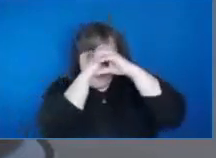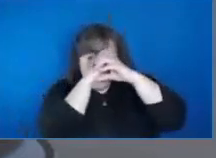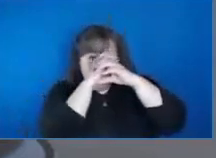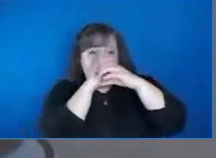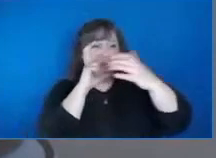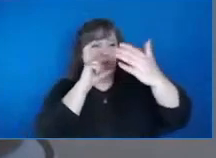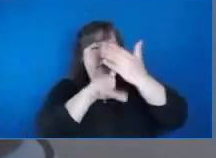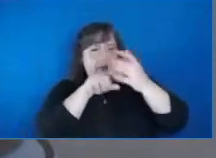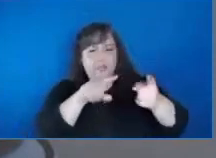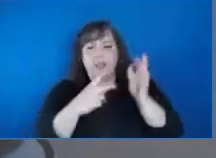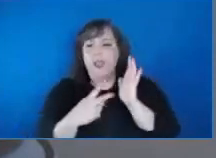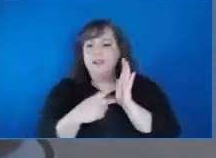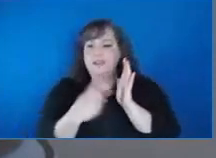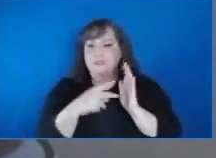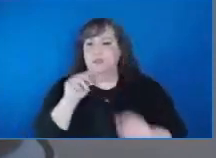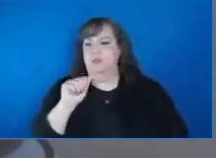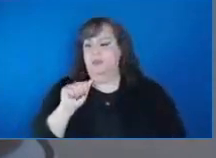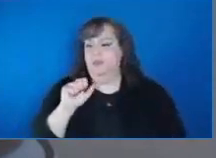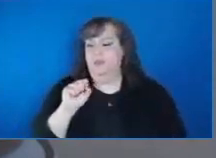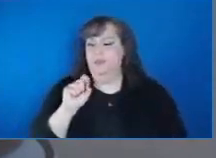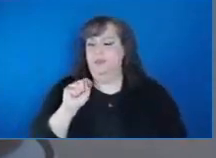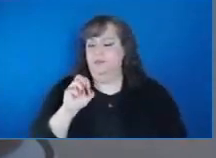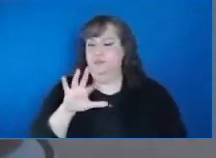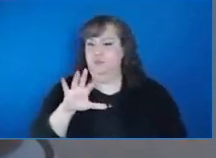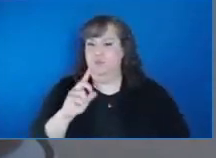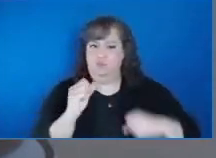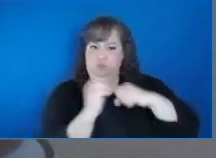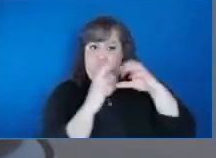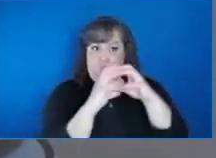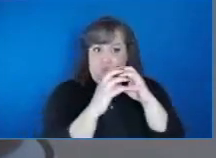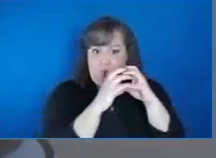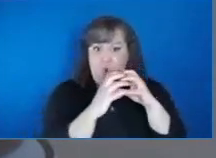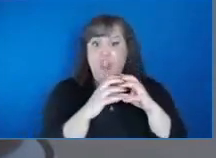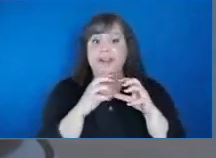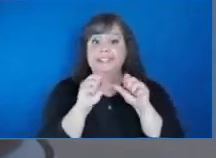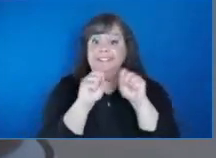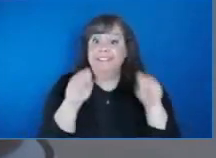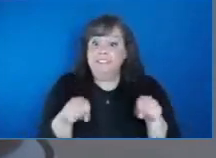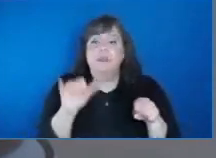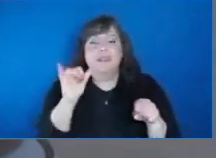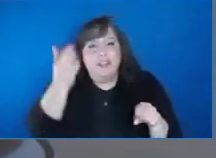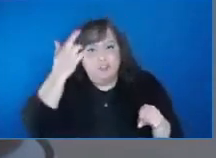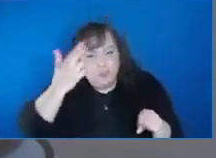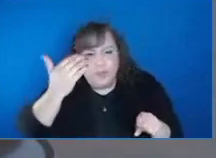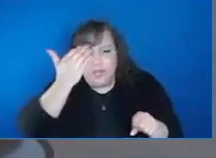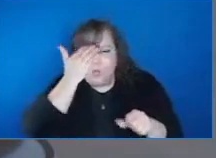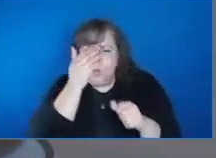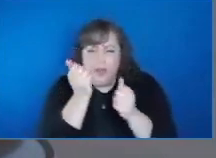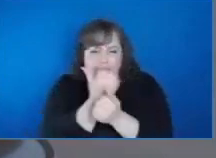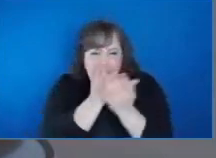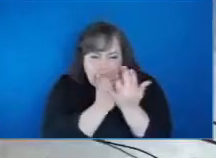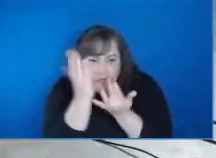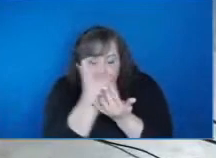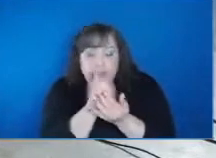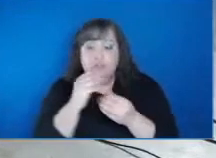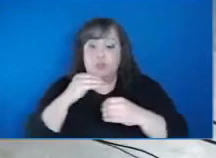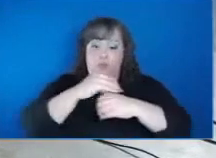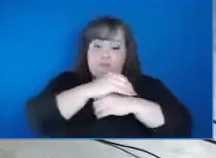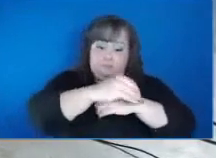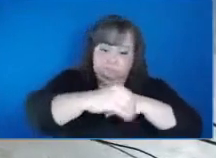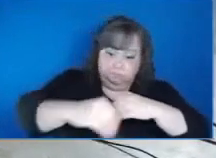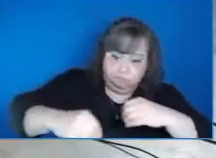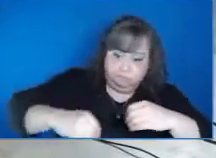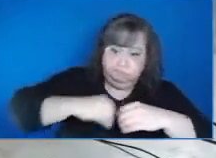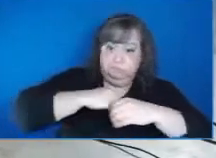double asteroid system and know this, and that's why they've gotten this down really precisely. And so what's going to happen? It's going around. Okay. We're coming around. And we're then the